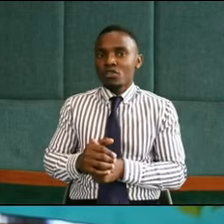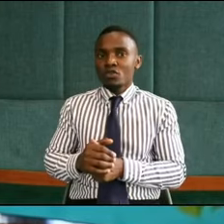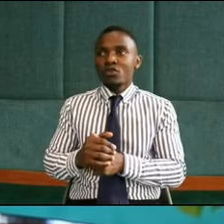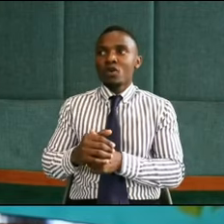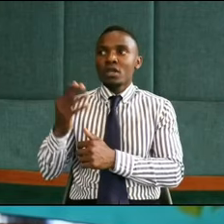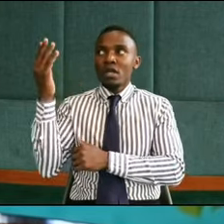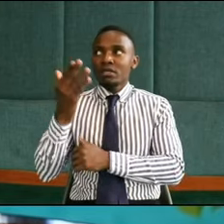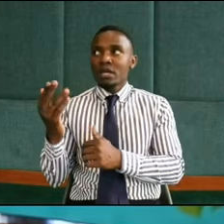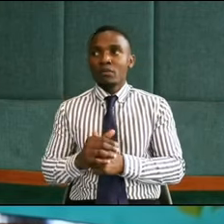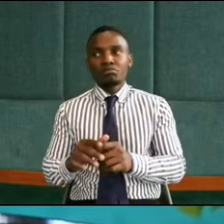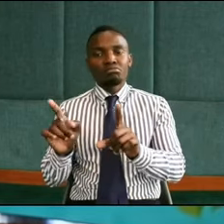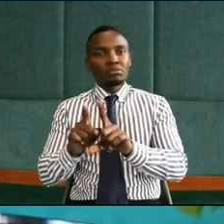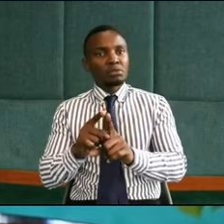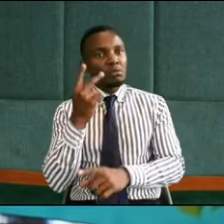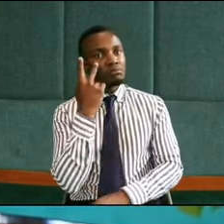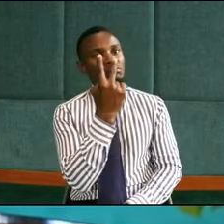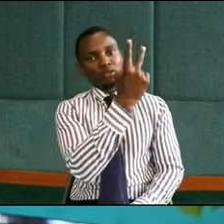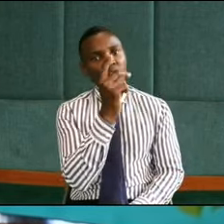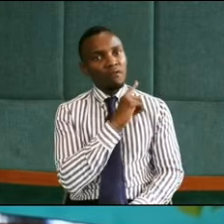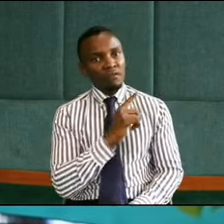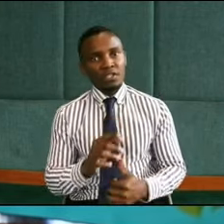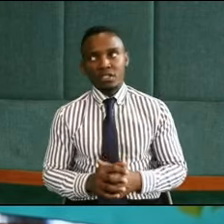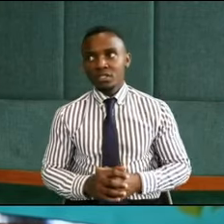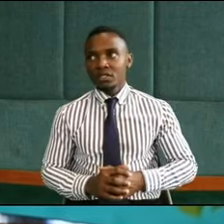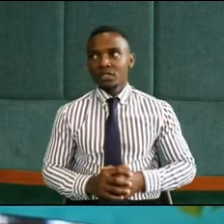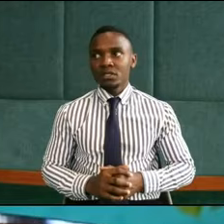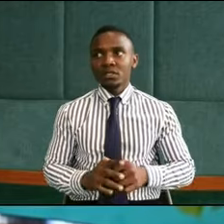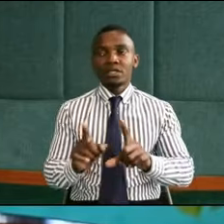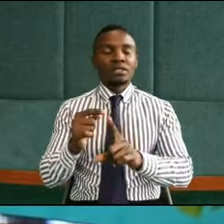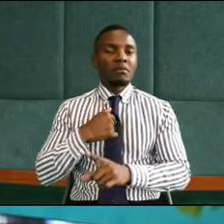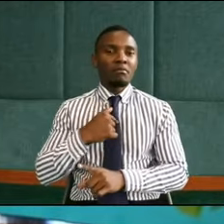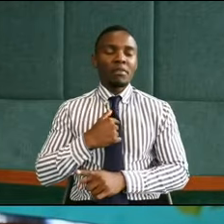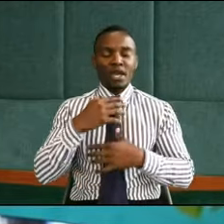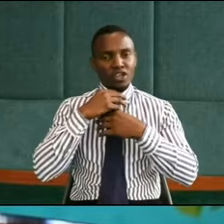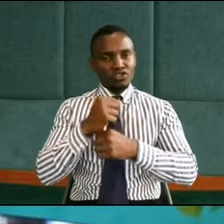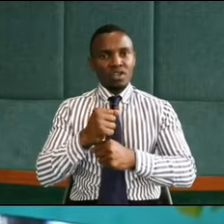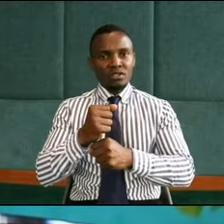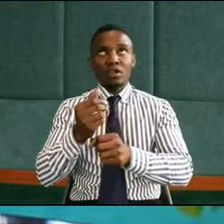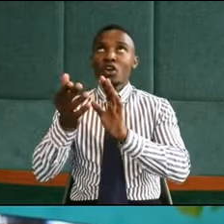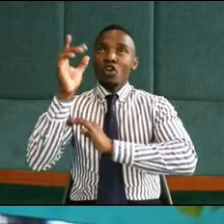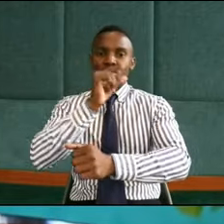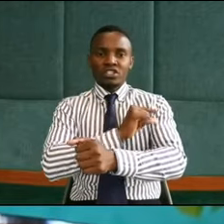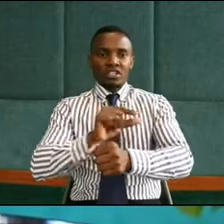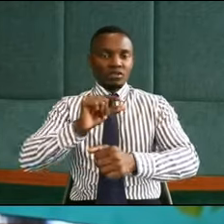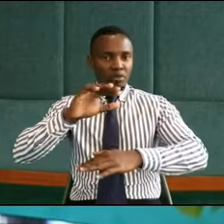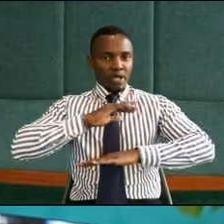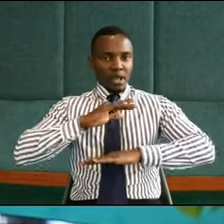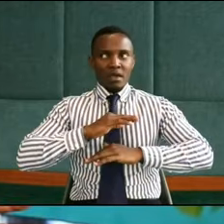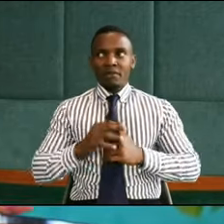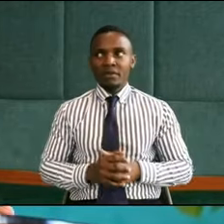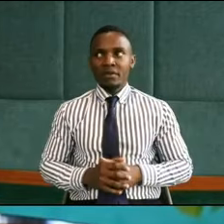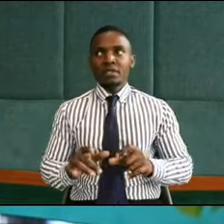already projected. I trust the grace of the Lord will be sufficient for us as we look unto the Word of God.